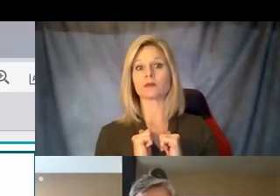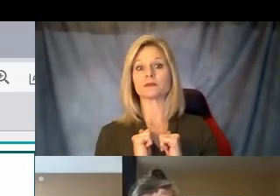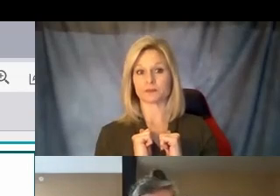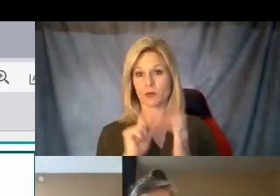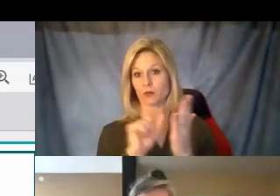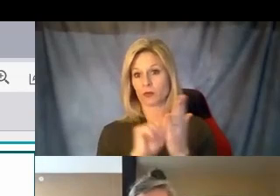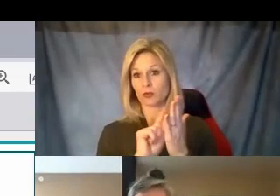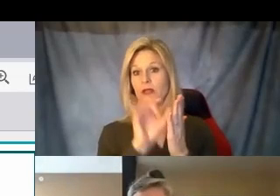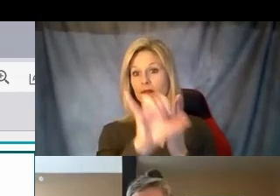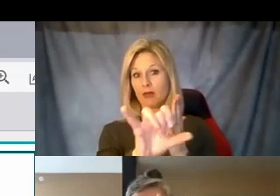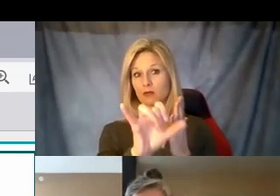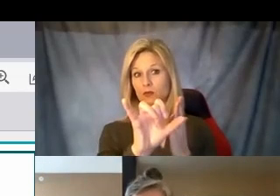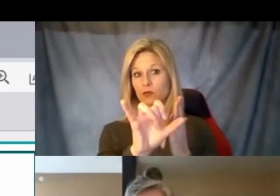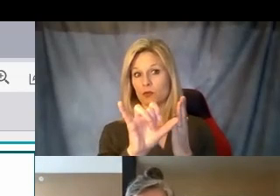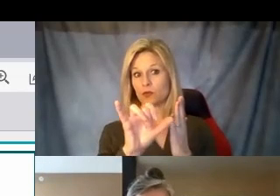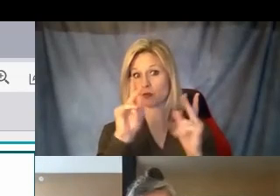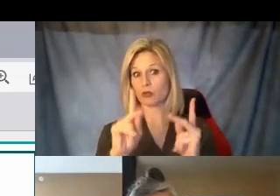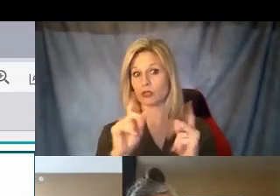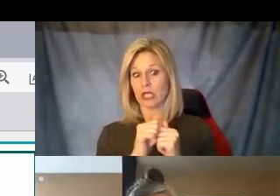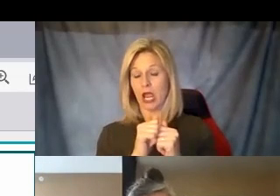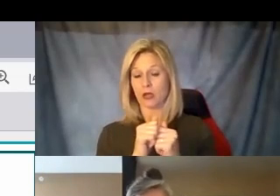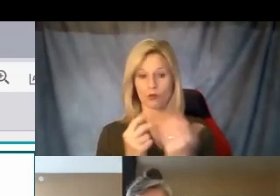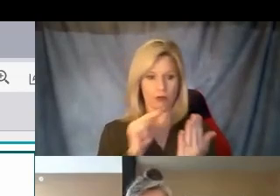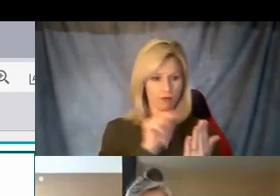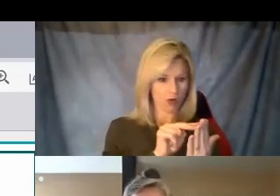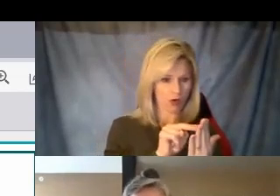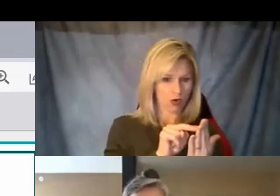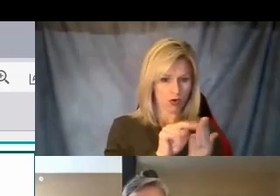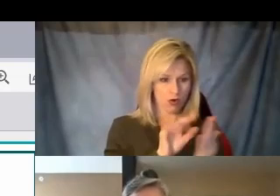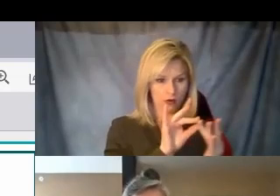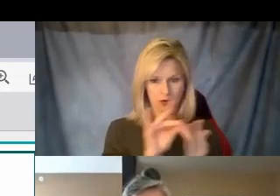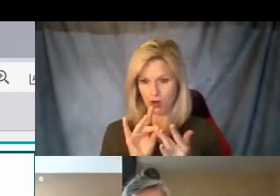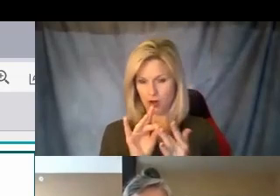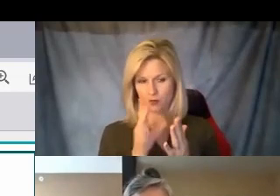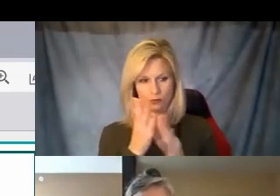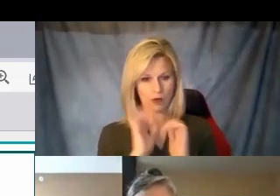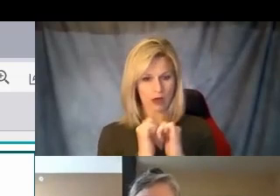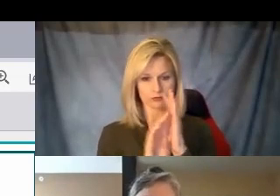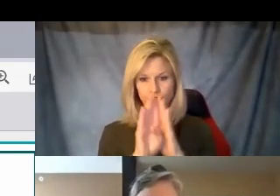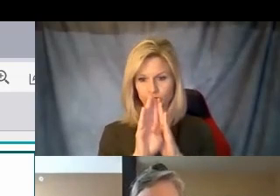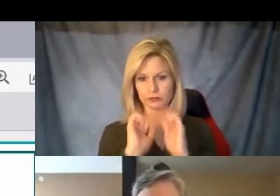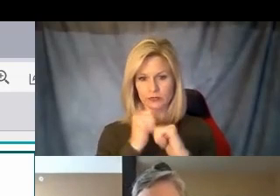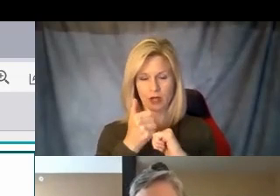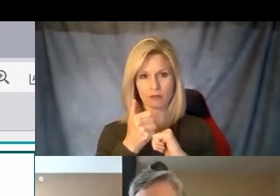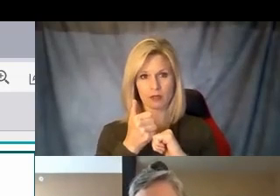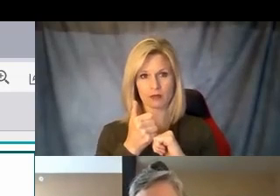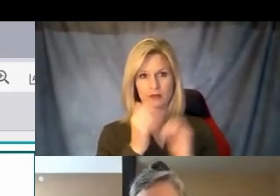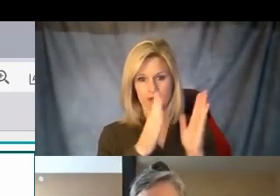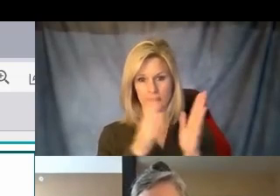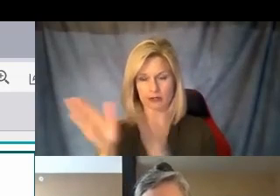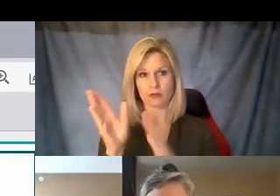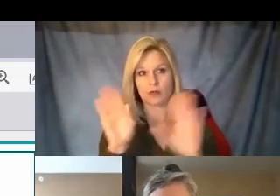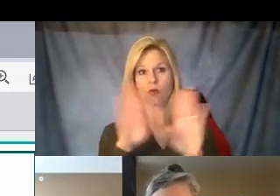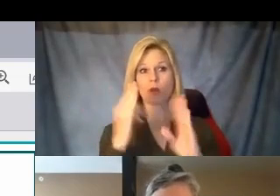so they have a reference tool and they can keep looking at it to take themselves through the steps of what they're doing. If you open up lesson